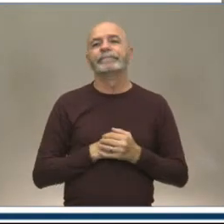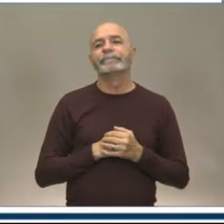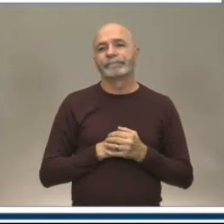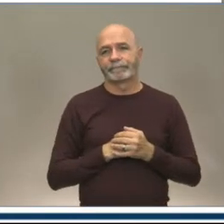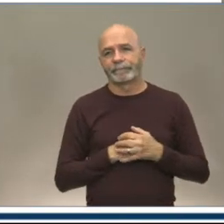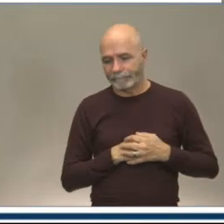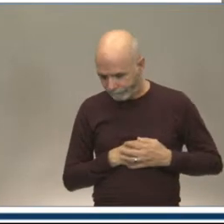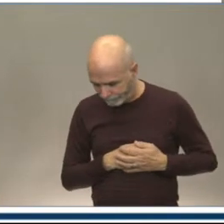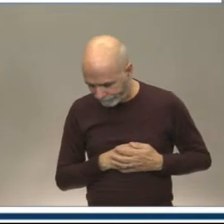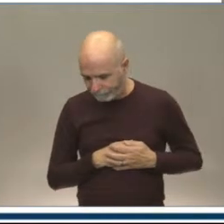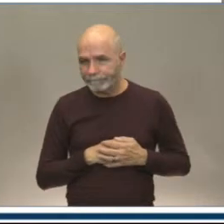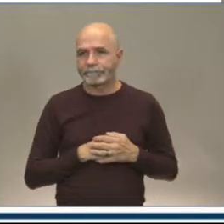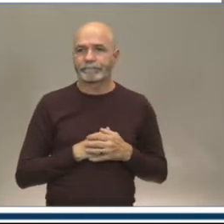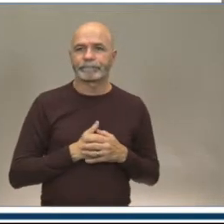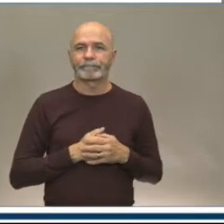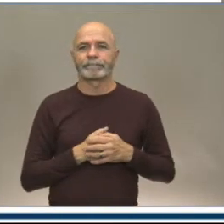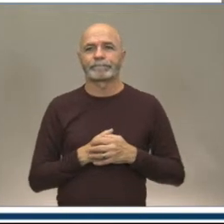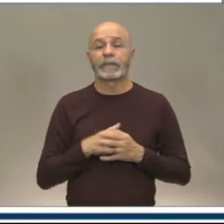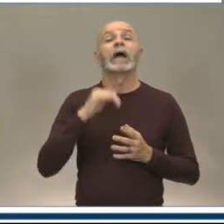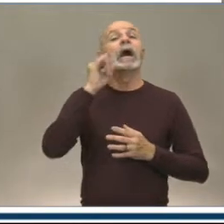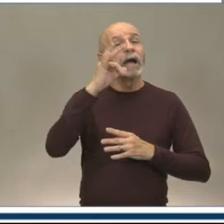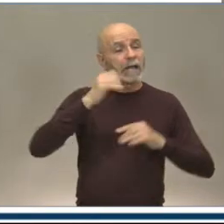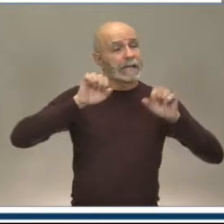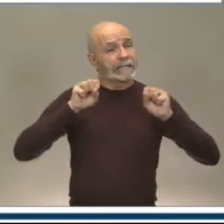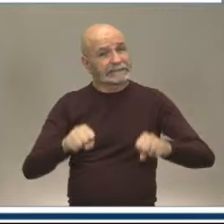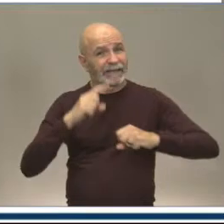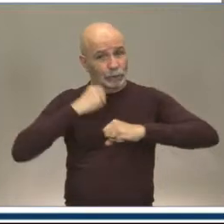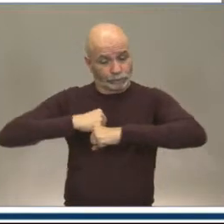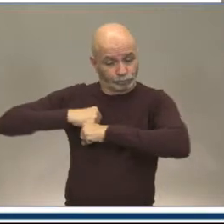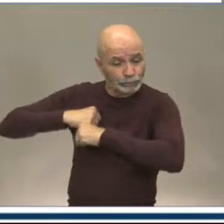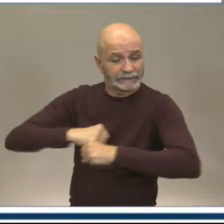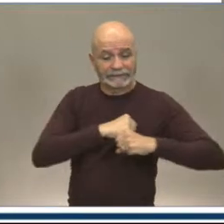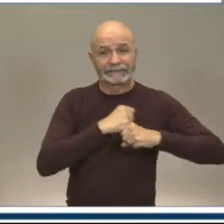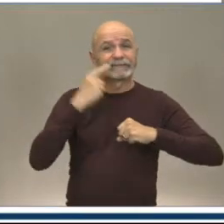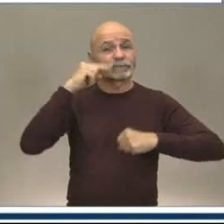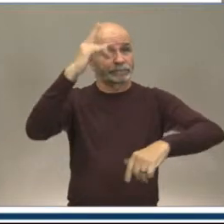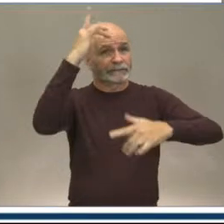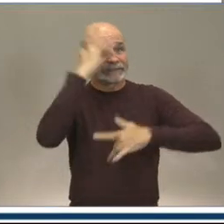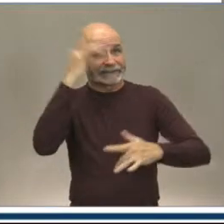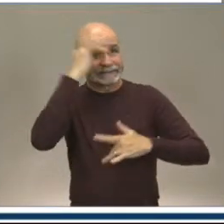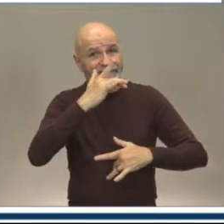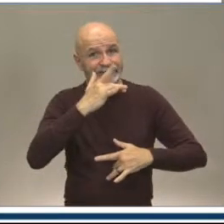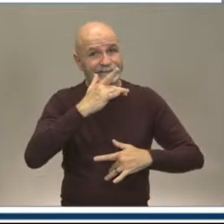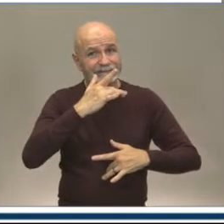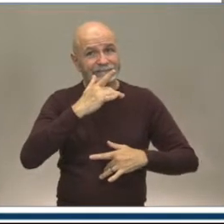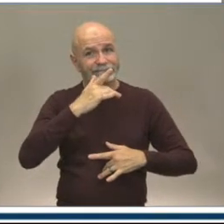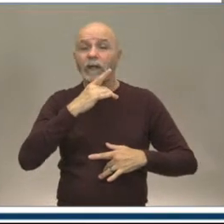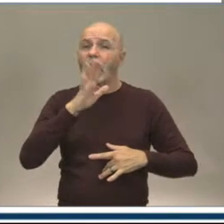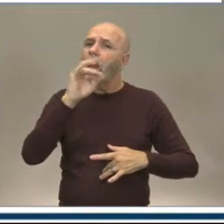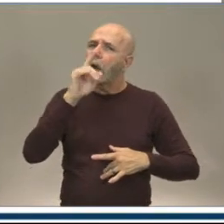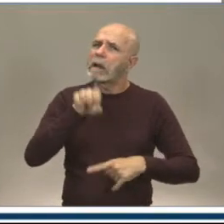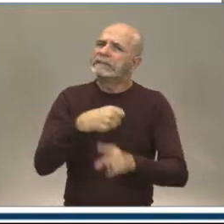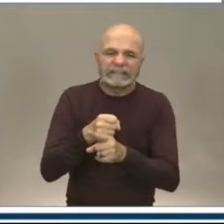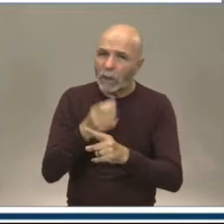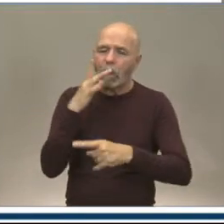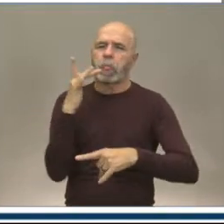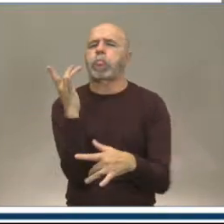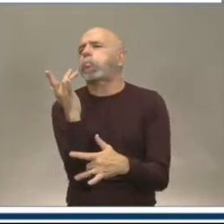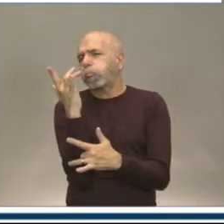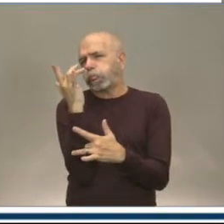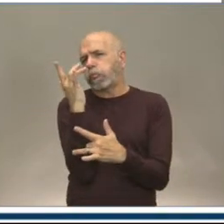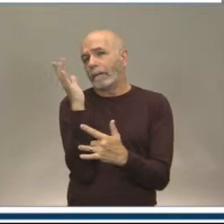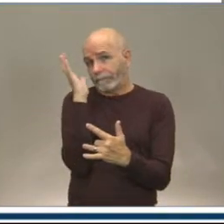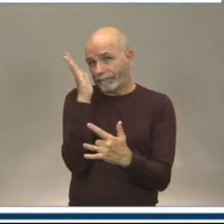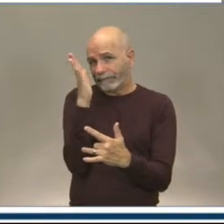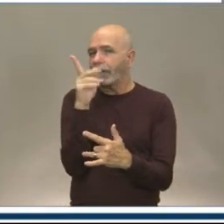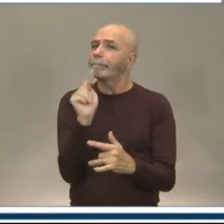just about protecting kids from getting severely ill. They can get severely ill from COVID. but it's about also their ability